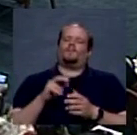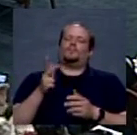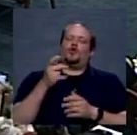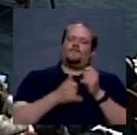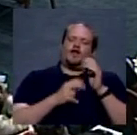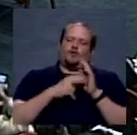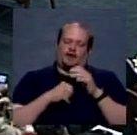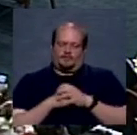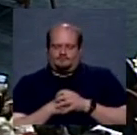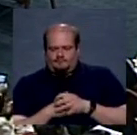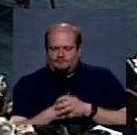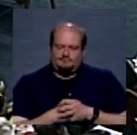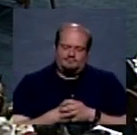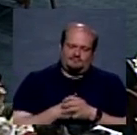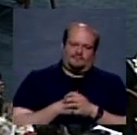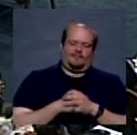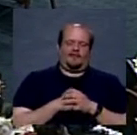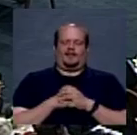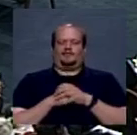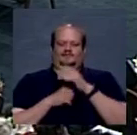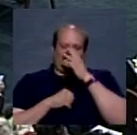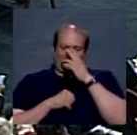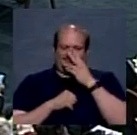reading, please.